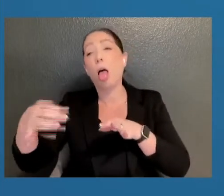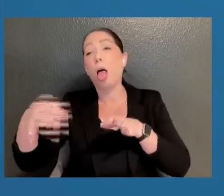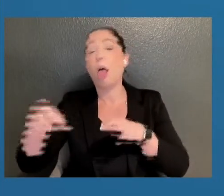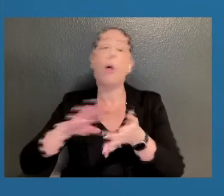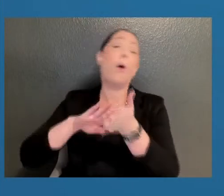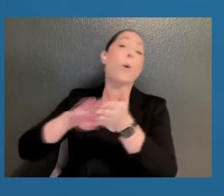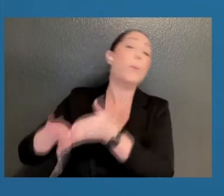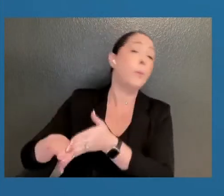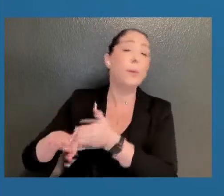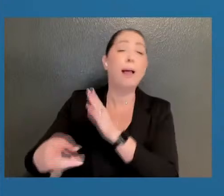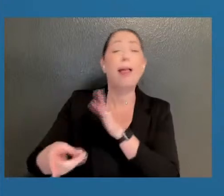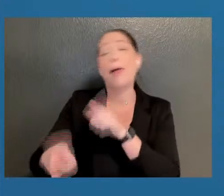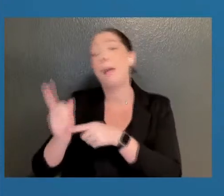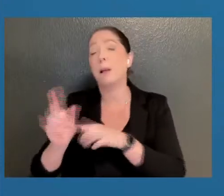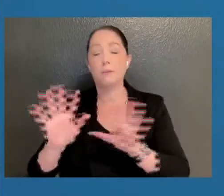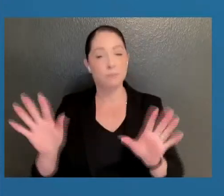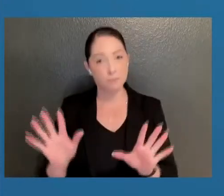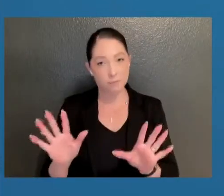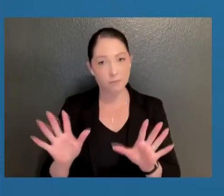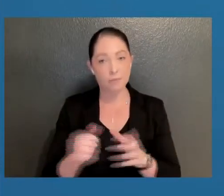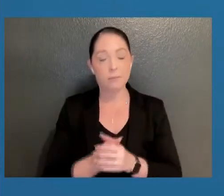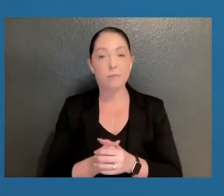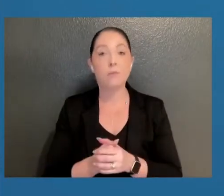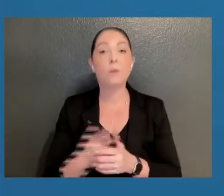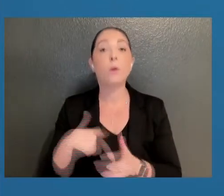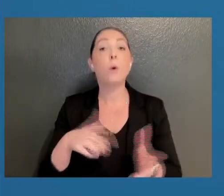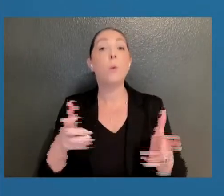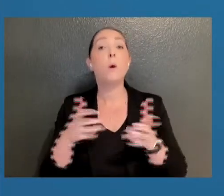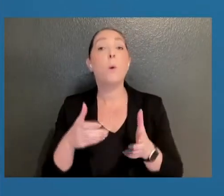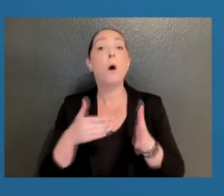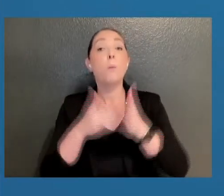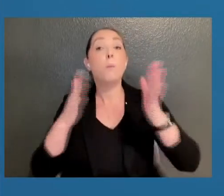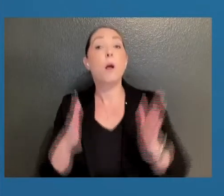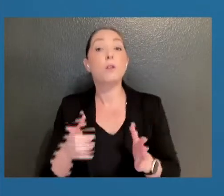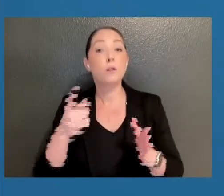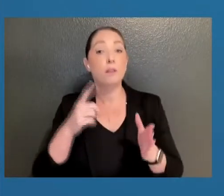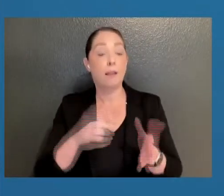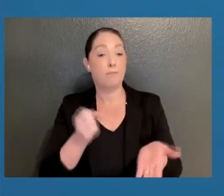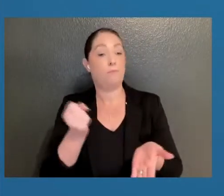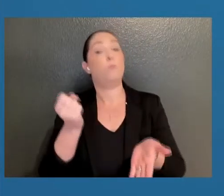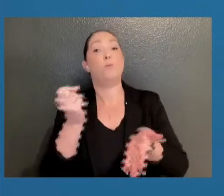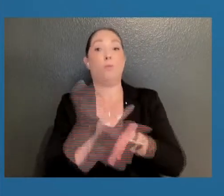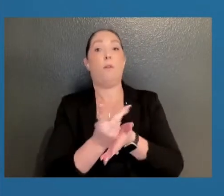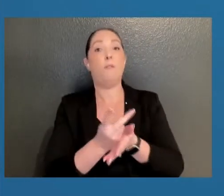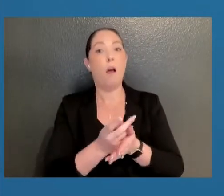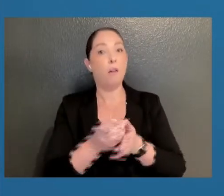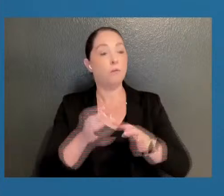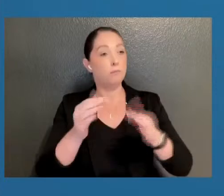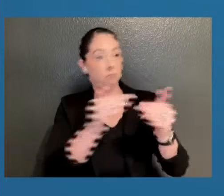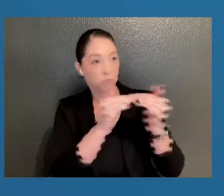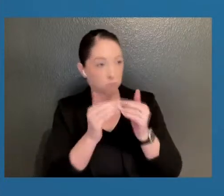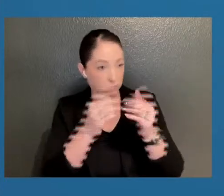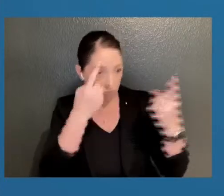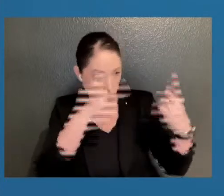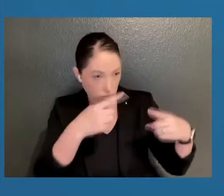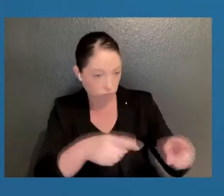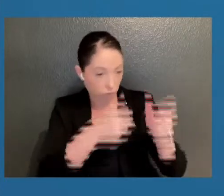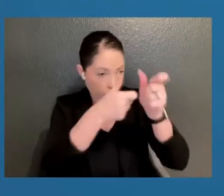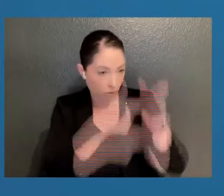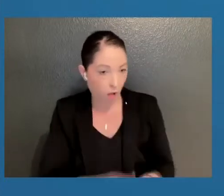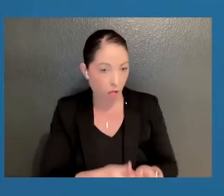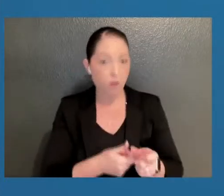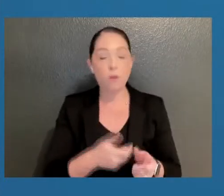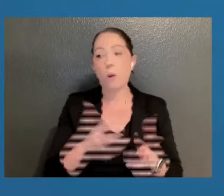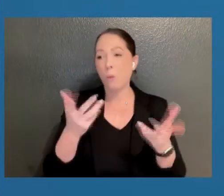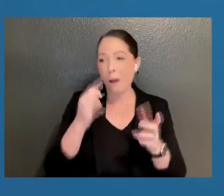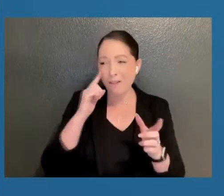last moment. We also want to allow prosecutors to certify compliance with discovery laws after turning over all the evidence without having to wait for a